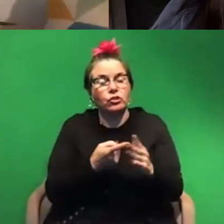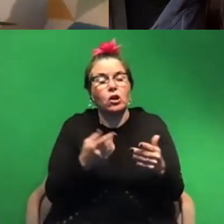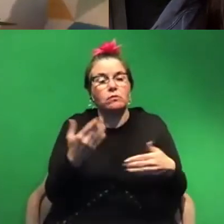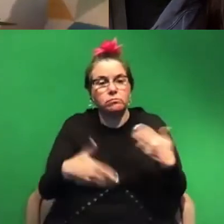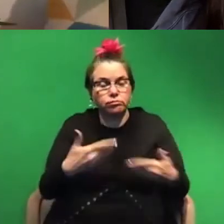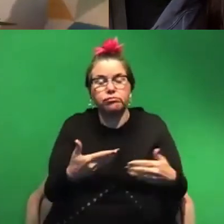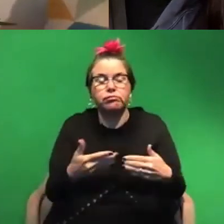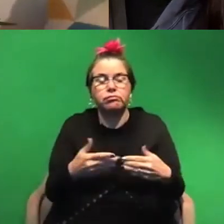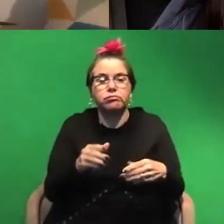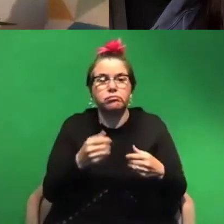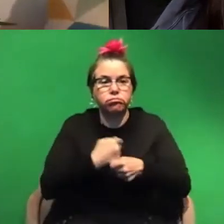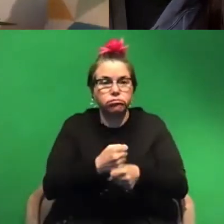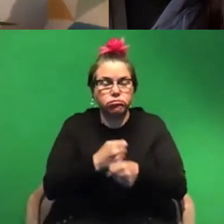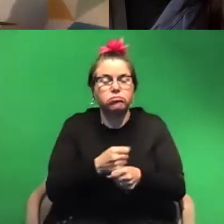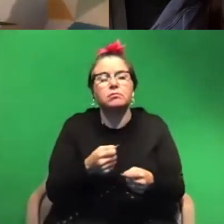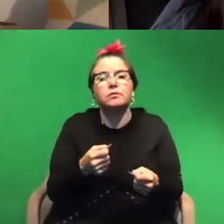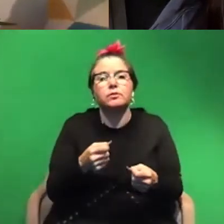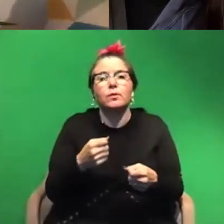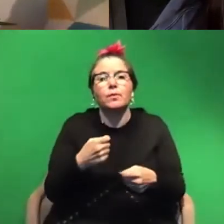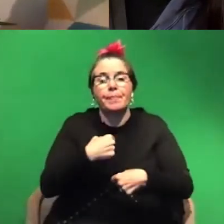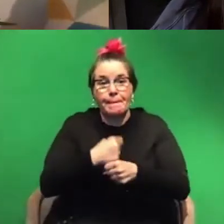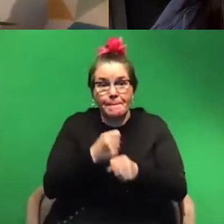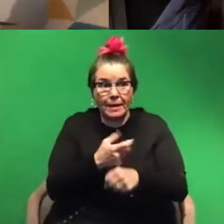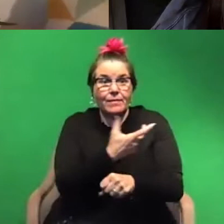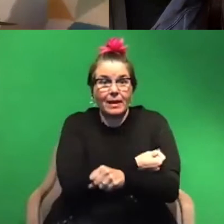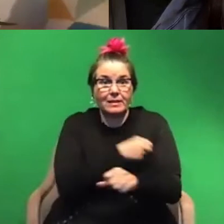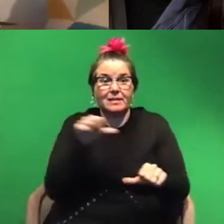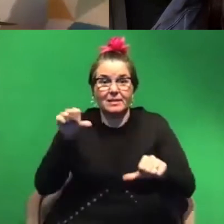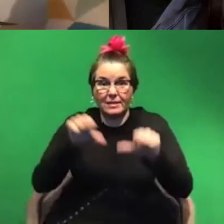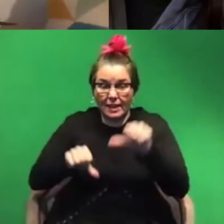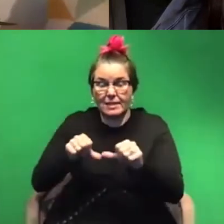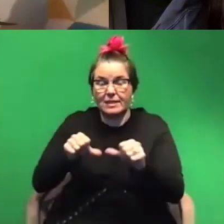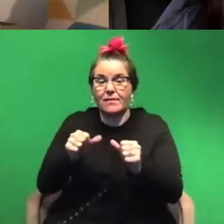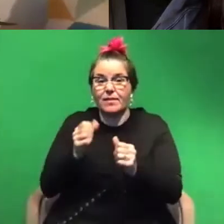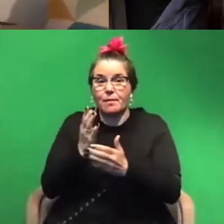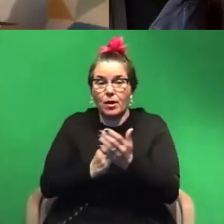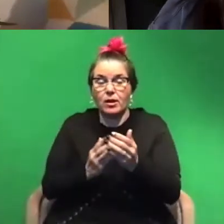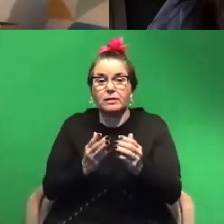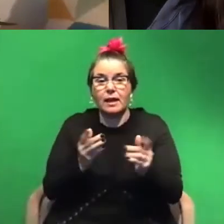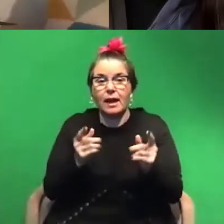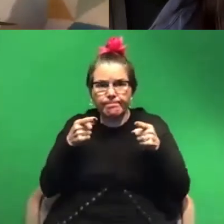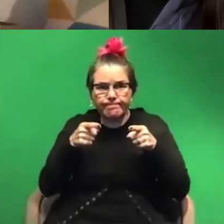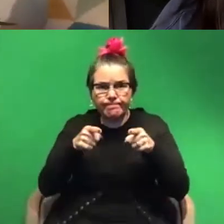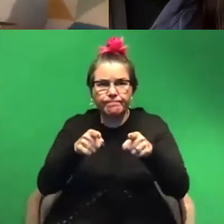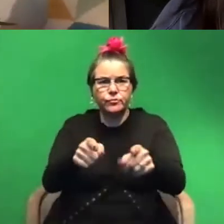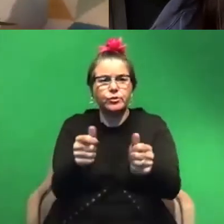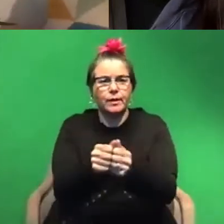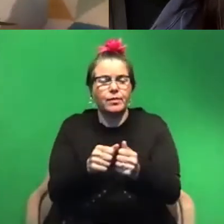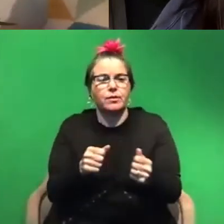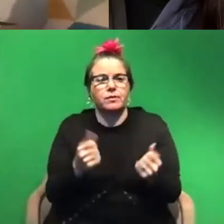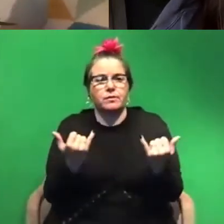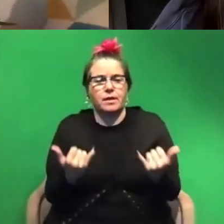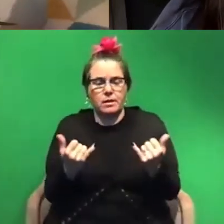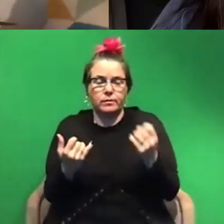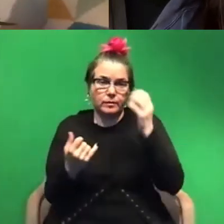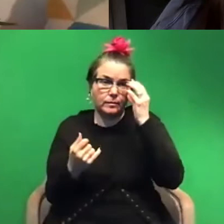start, so the manufacturing and the scientific aspects have to go kind of parallel right now. So right now